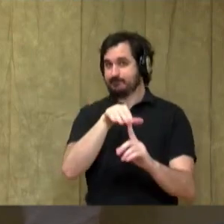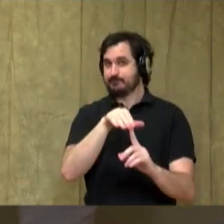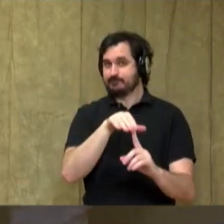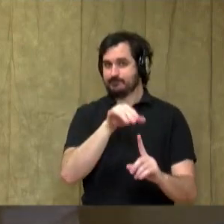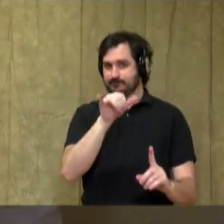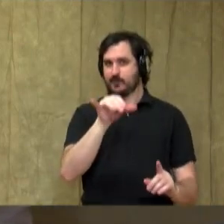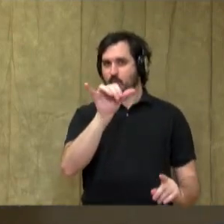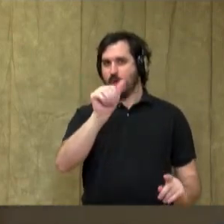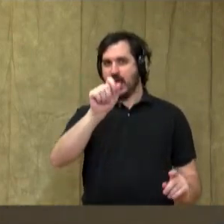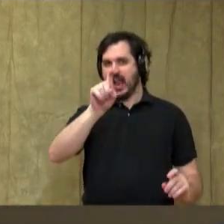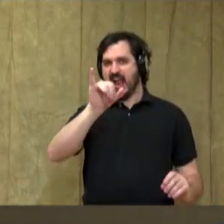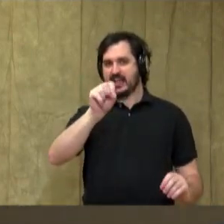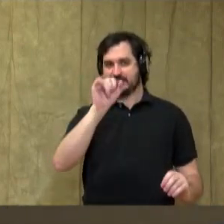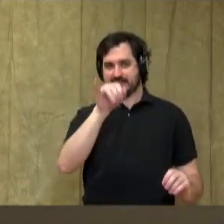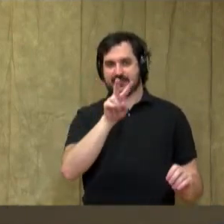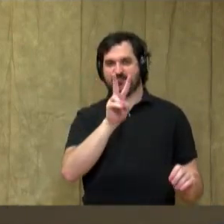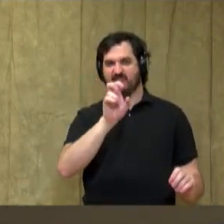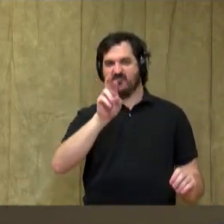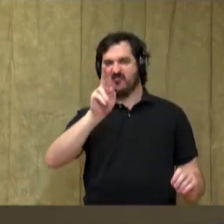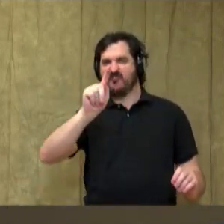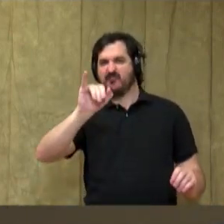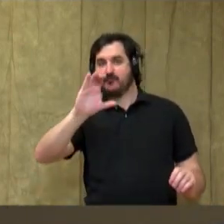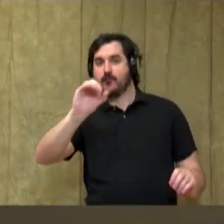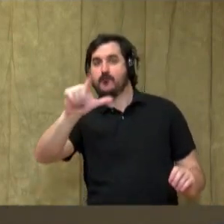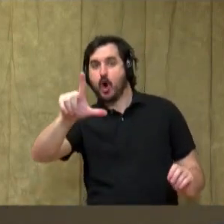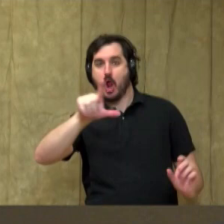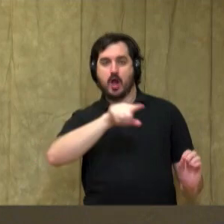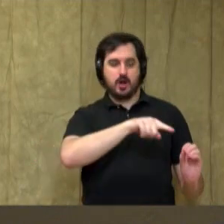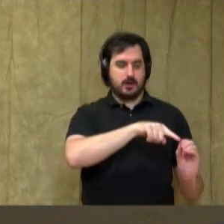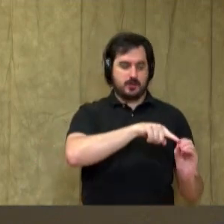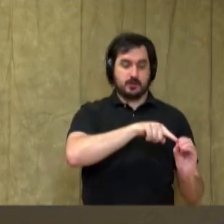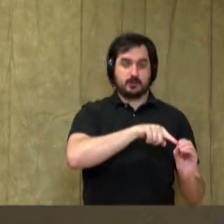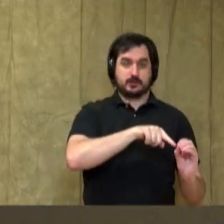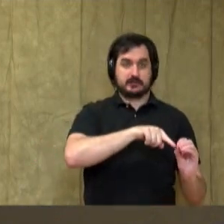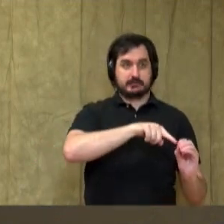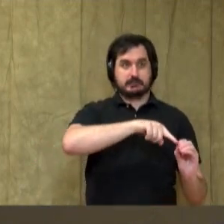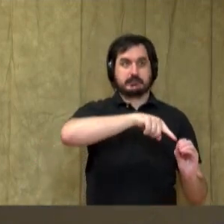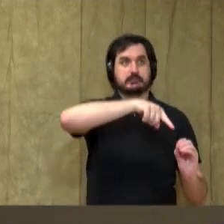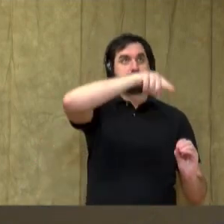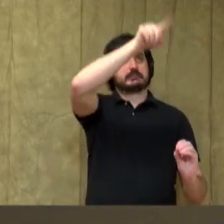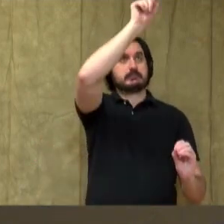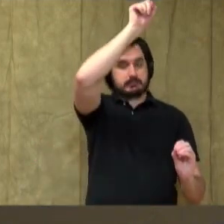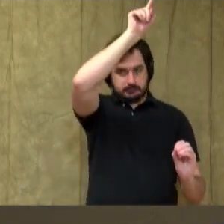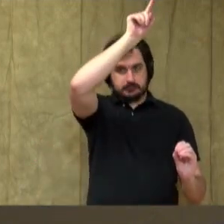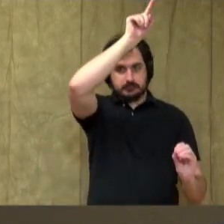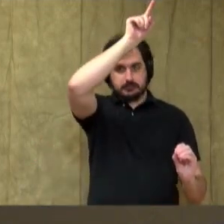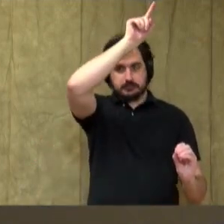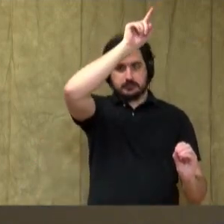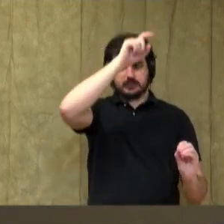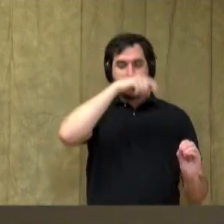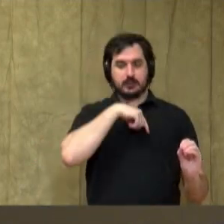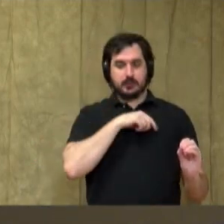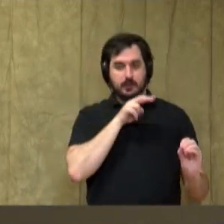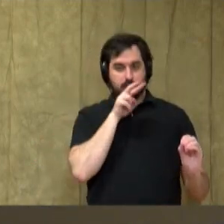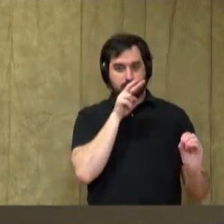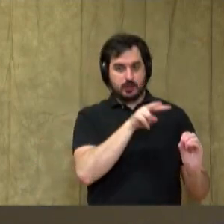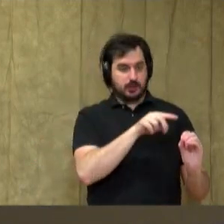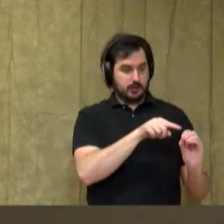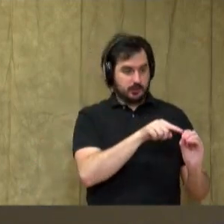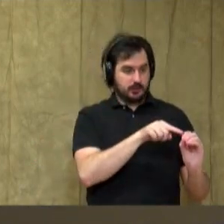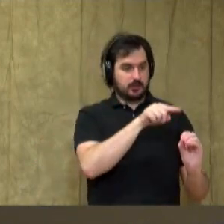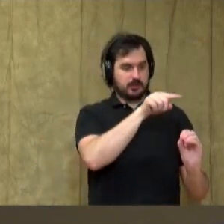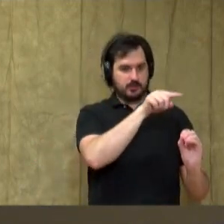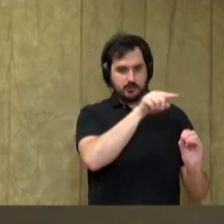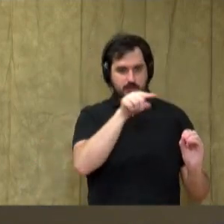line. We have our 0, and now we're going to go up the number line. Looking at the first